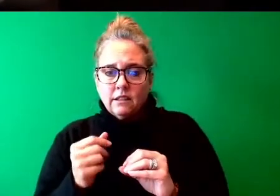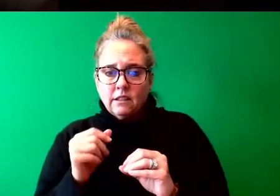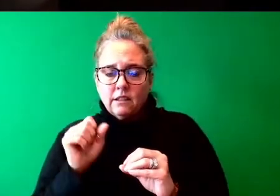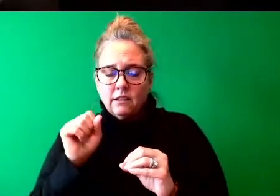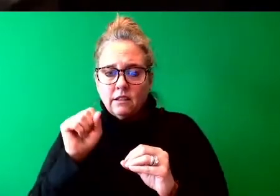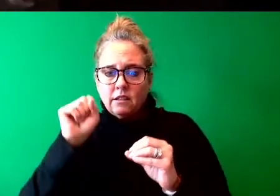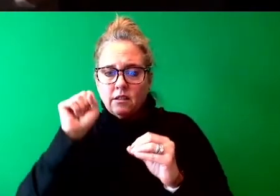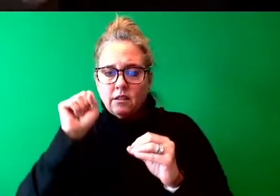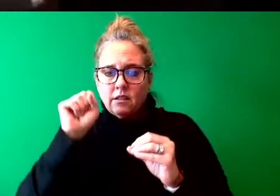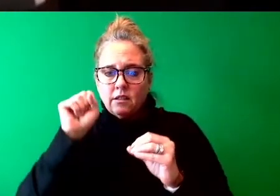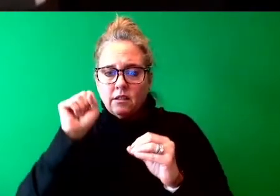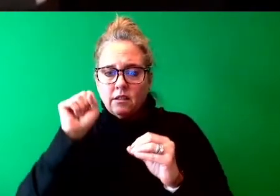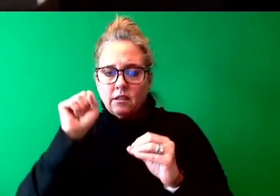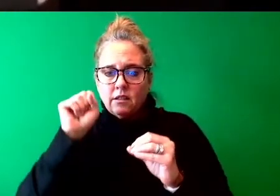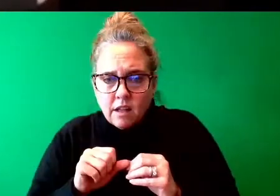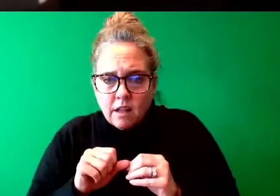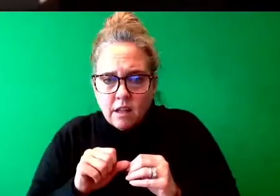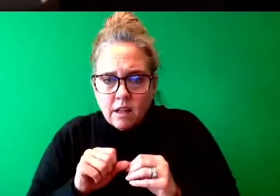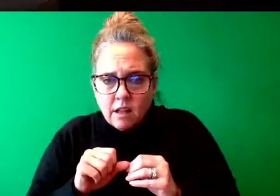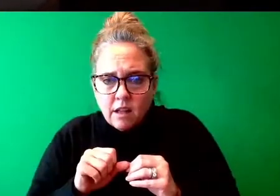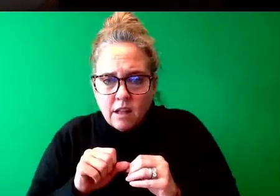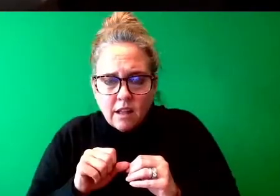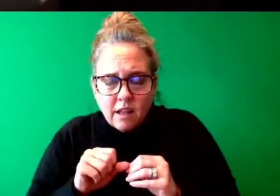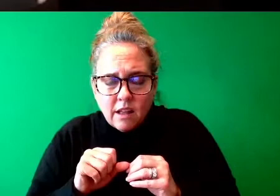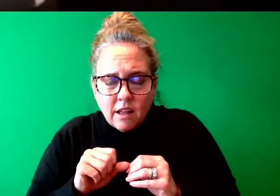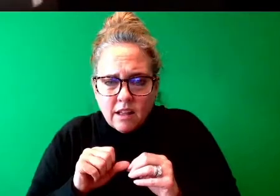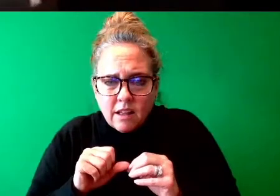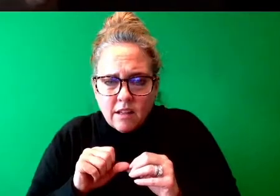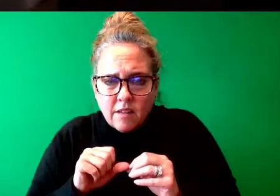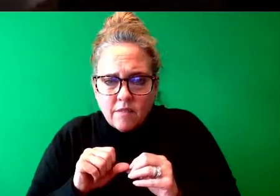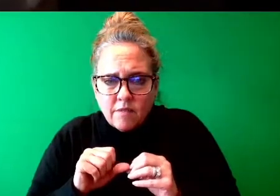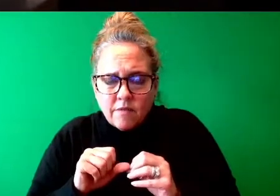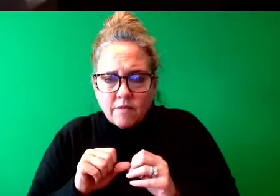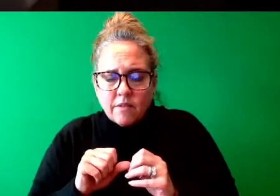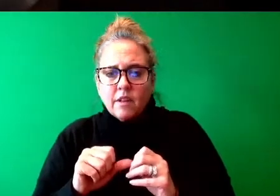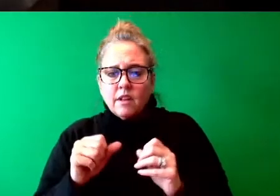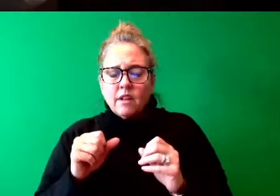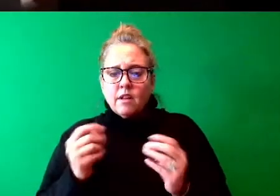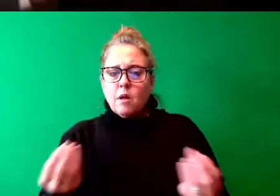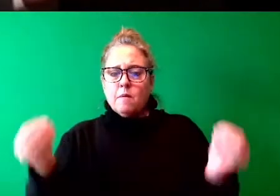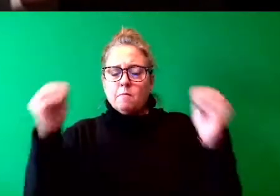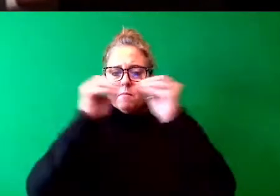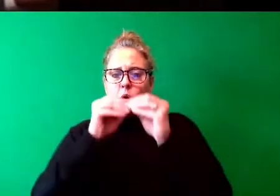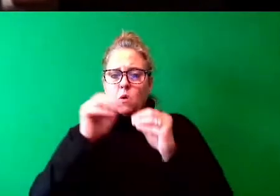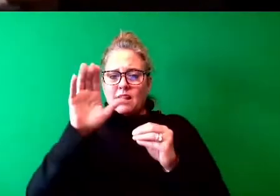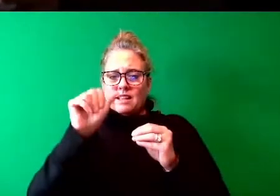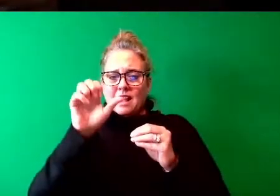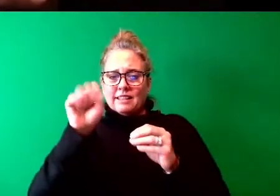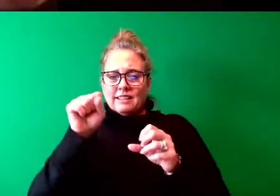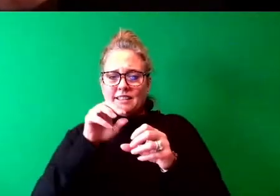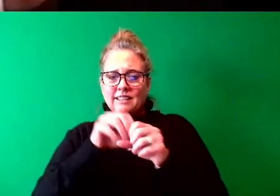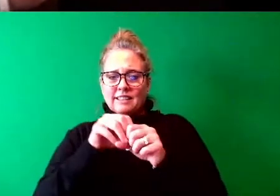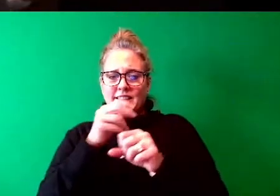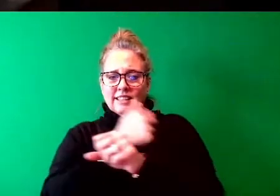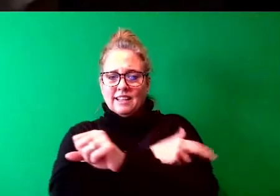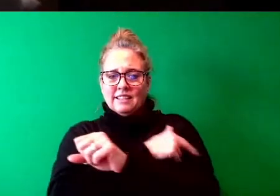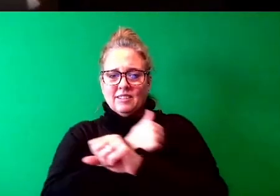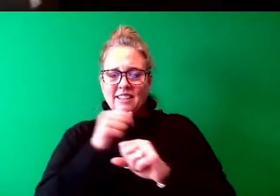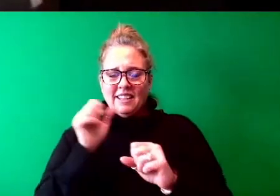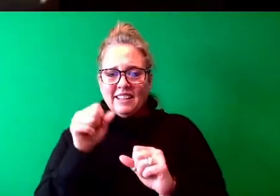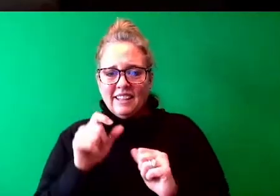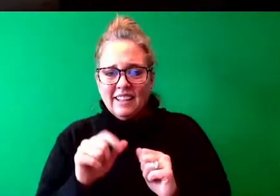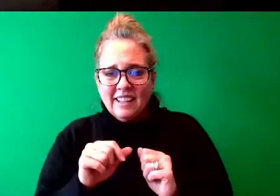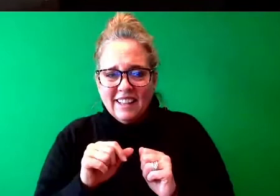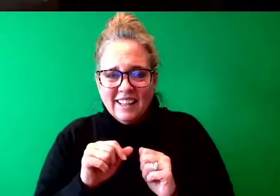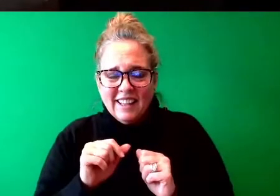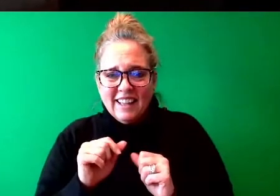numbers. In 2021, we saw 50 more cases a day and 3 more hospitalizations a day compared to 2020. But we saw half